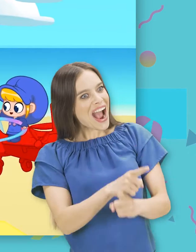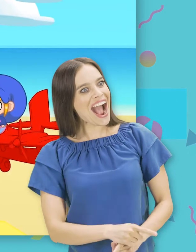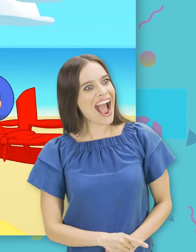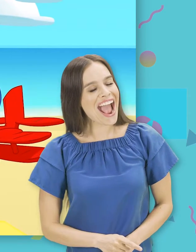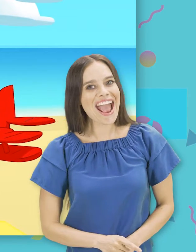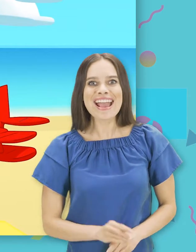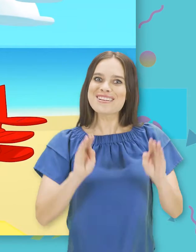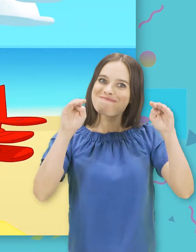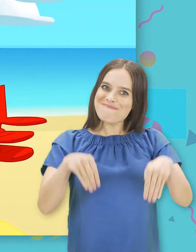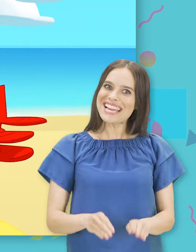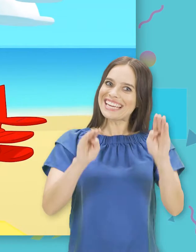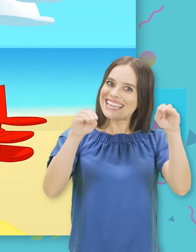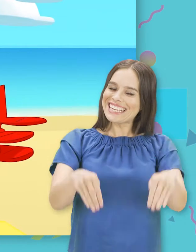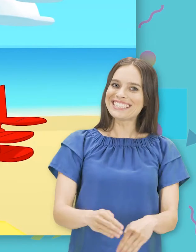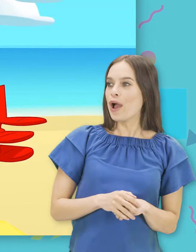You're right.